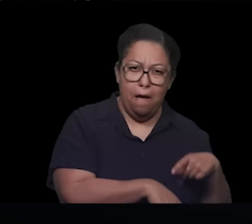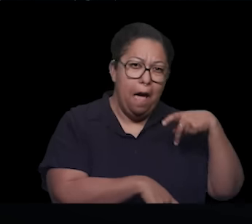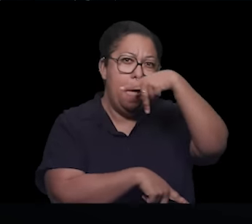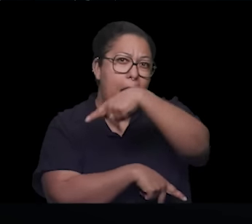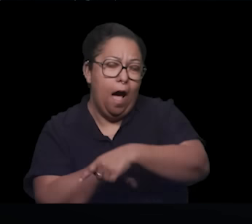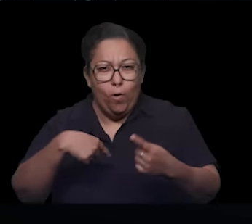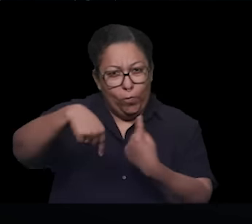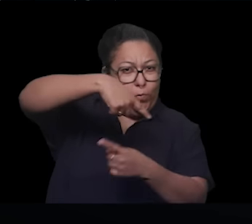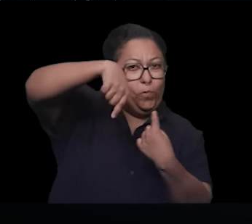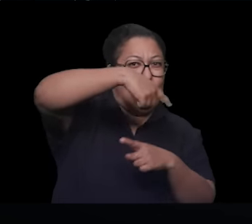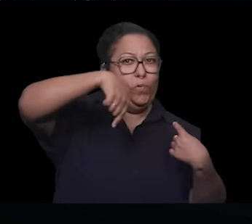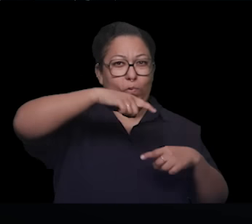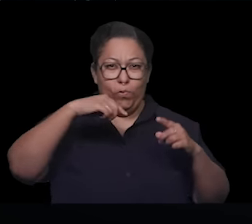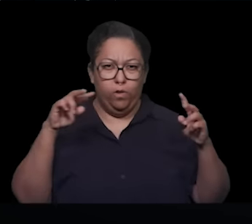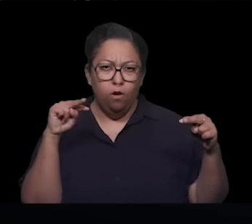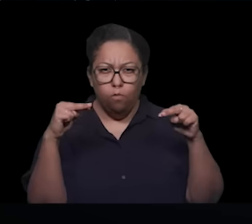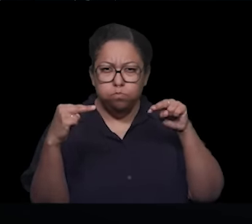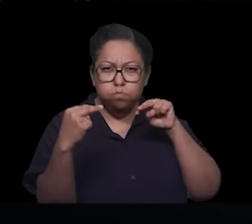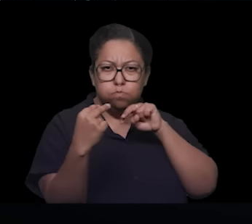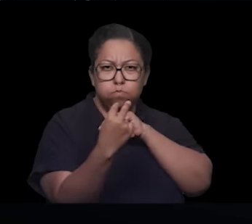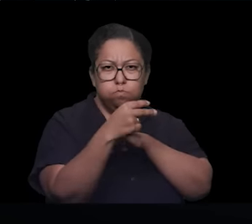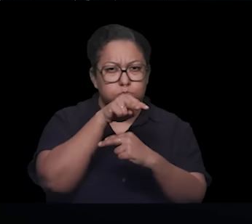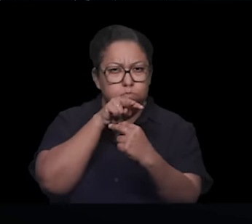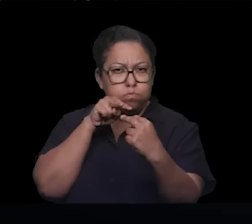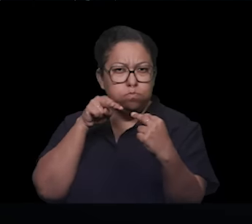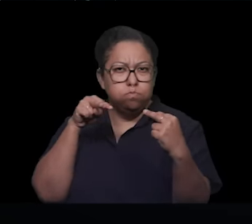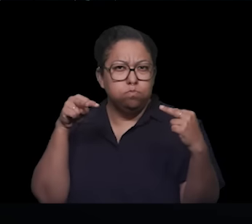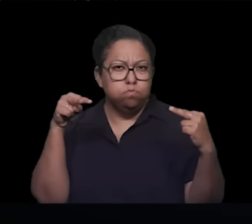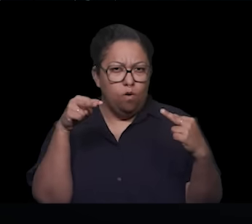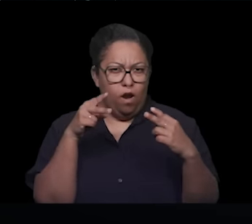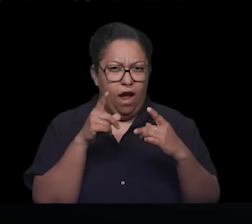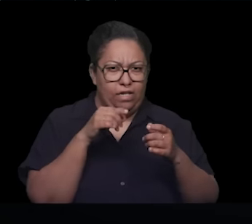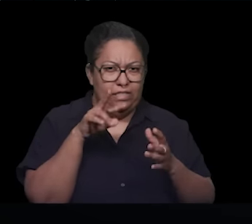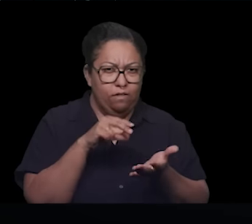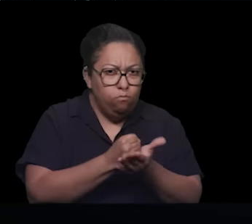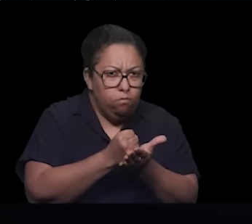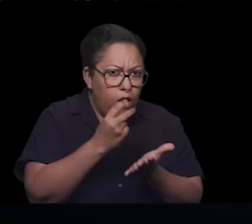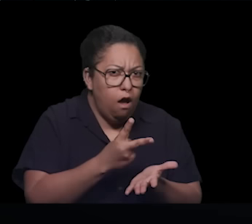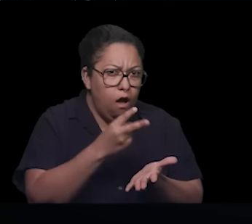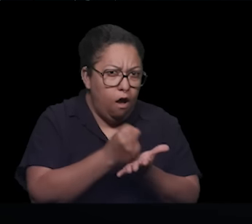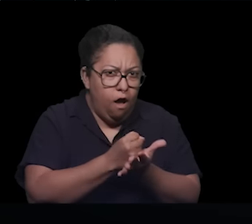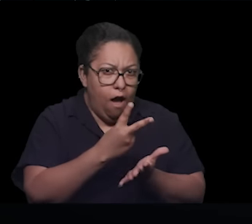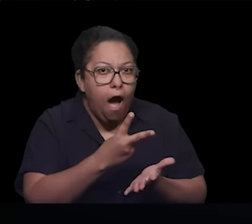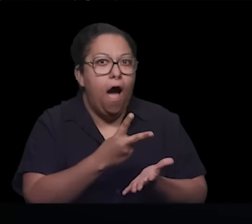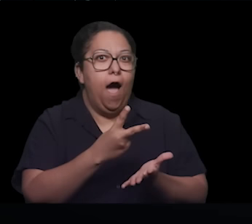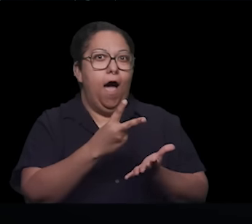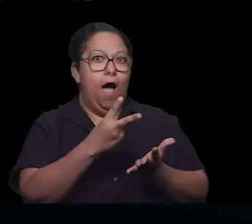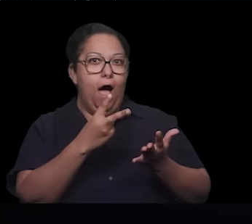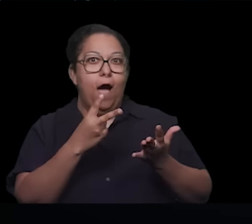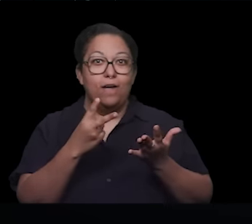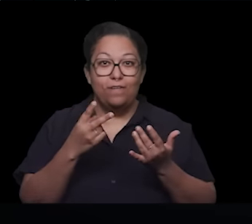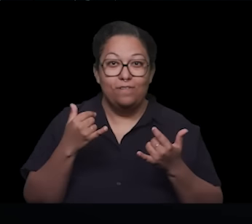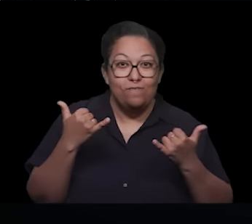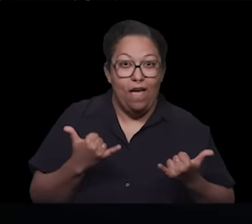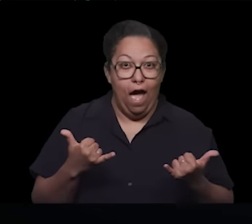while Ken and his foe circle each other. The pair rochambeaus as part of their dance, both producing scissors.